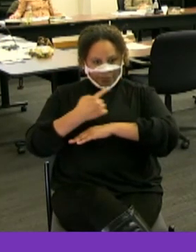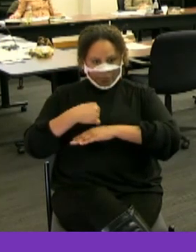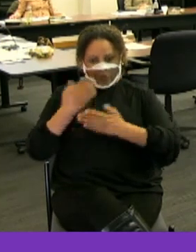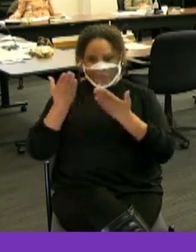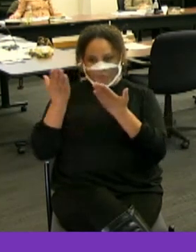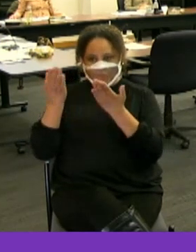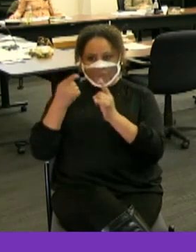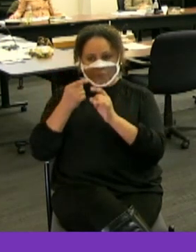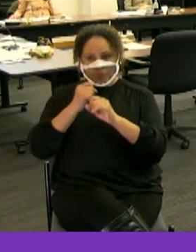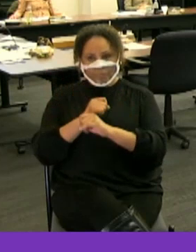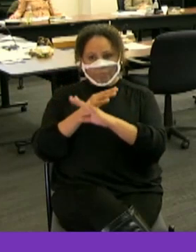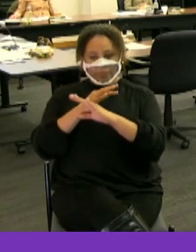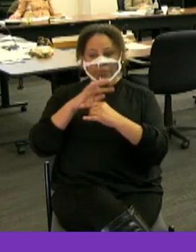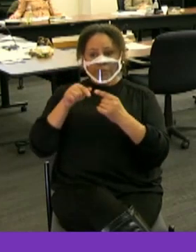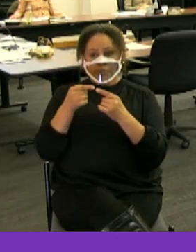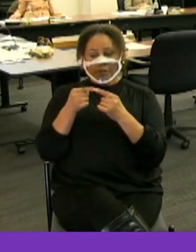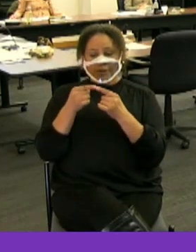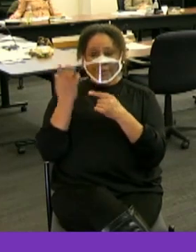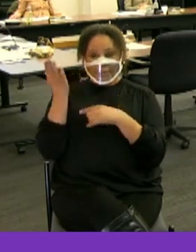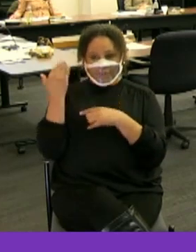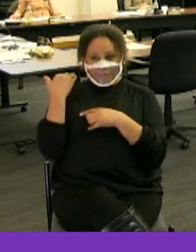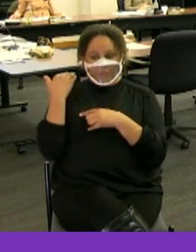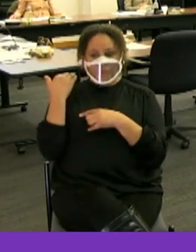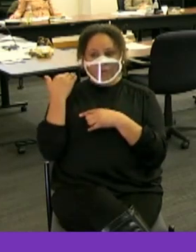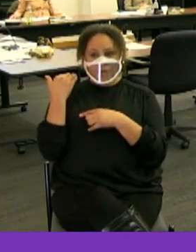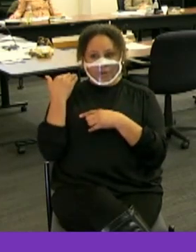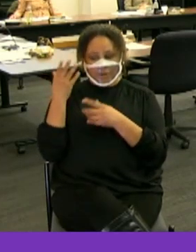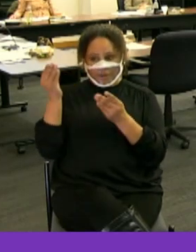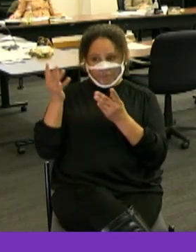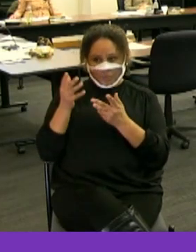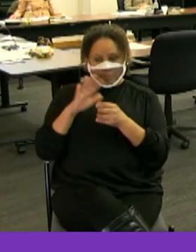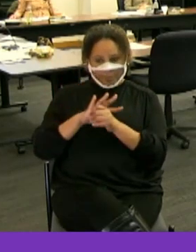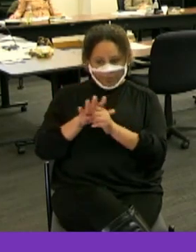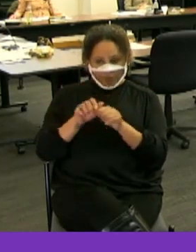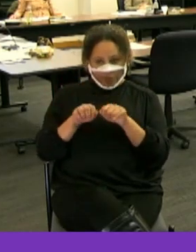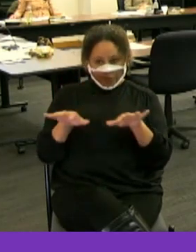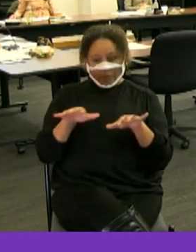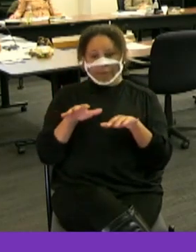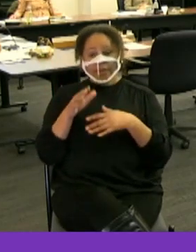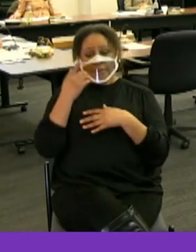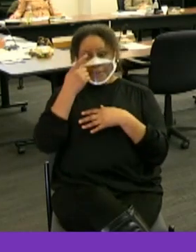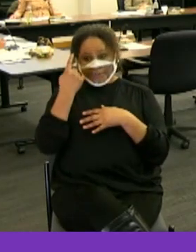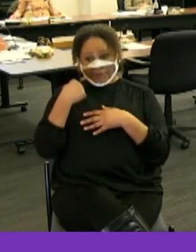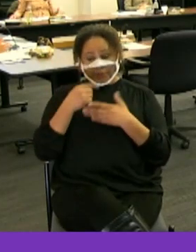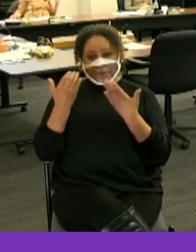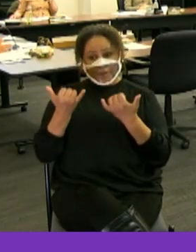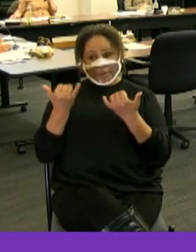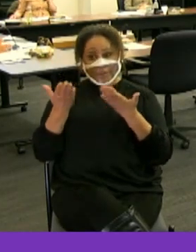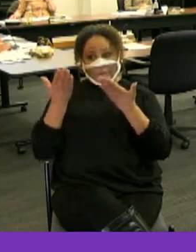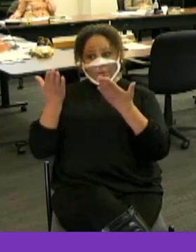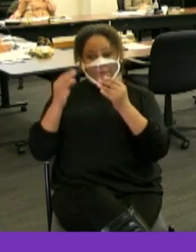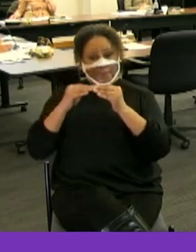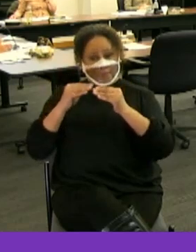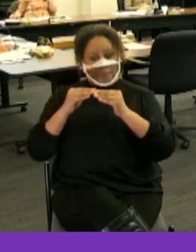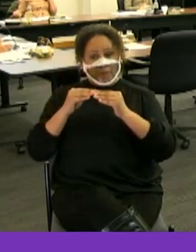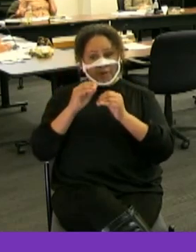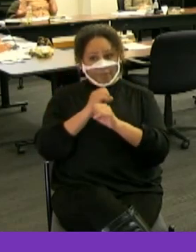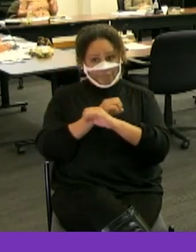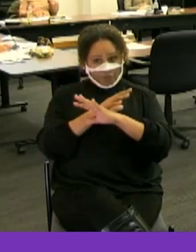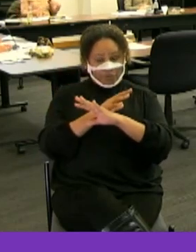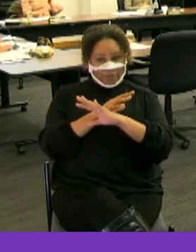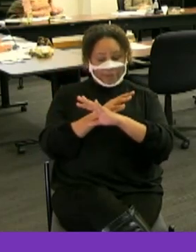go virtual when we were informed about COVID. And so because we are offering more